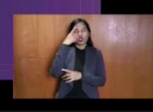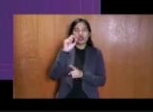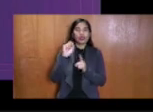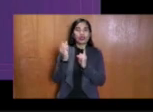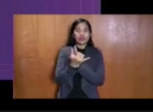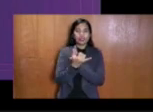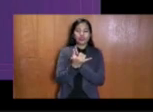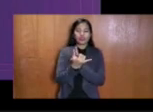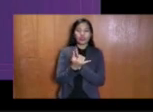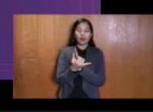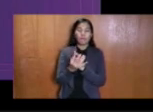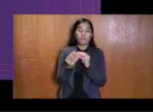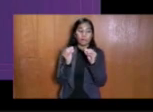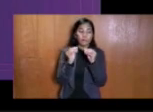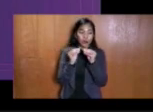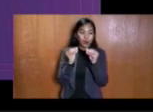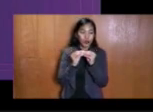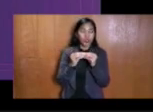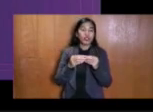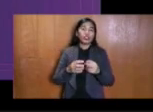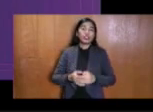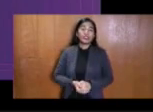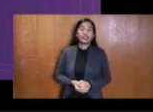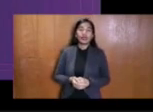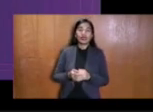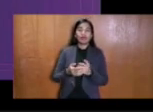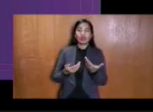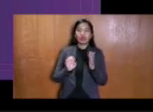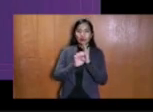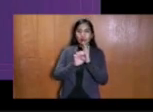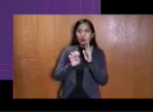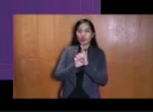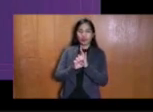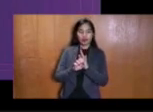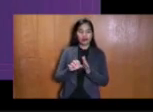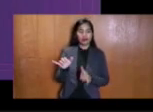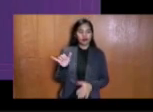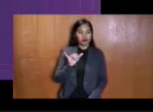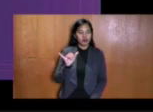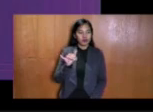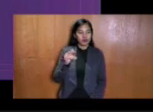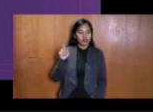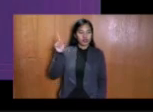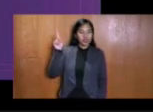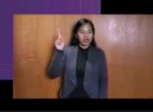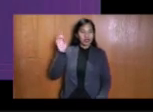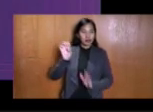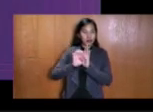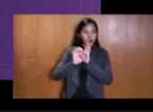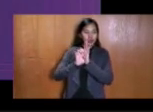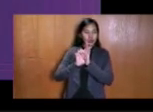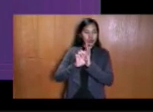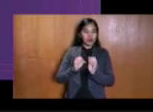some of the more comical examples would probably be something like this.